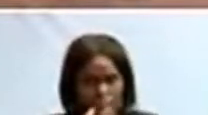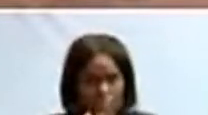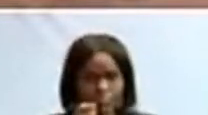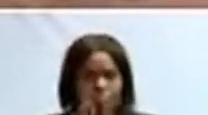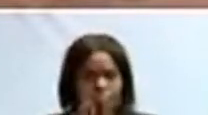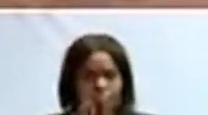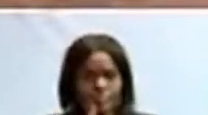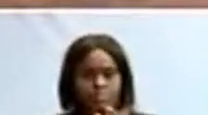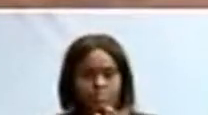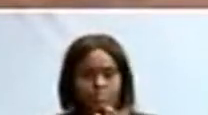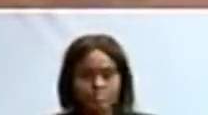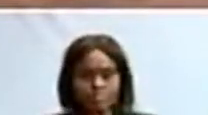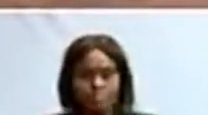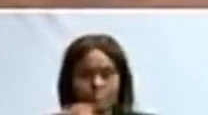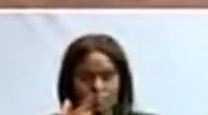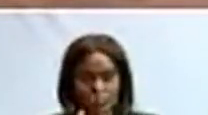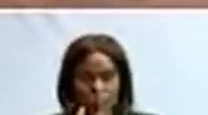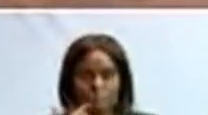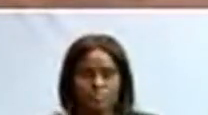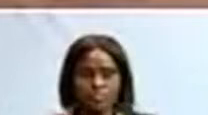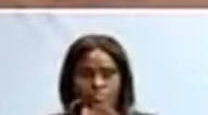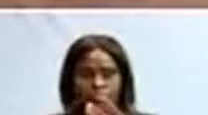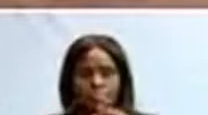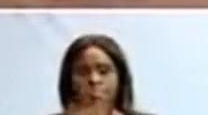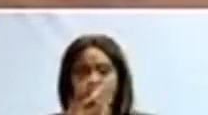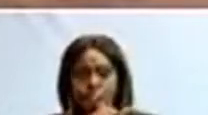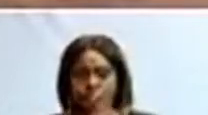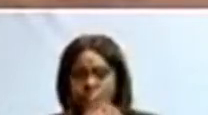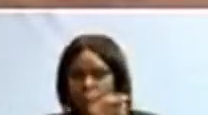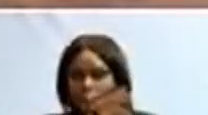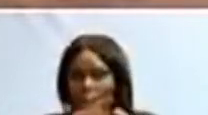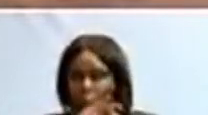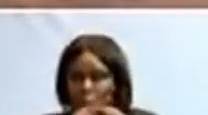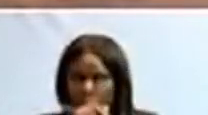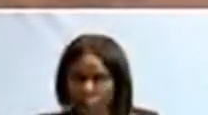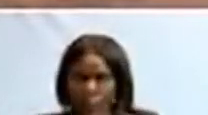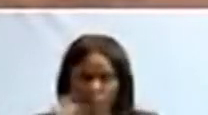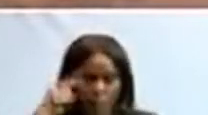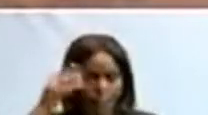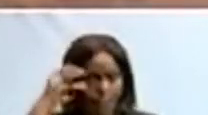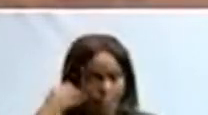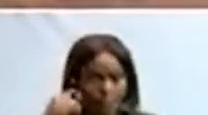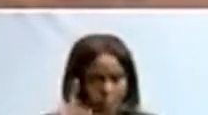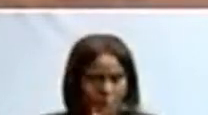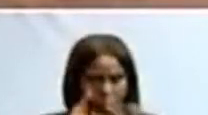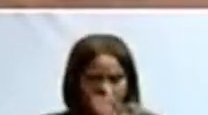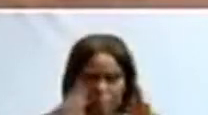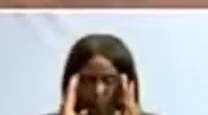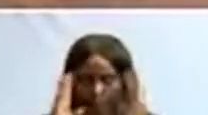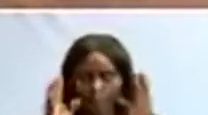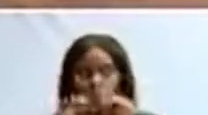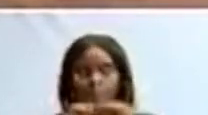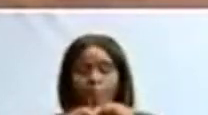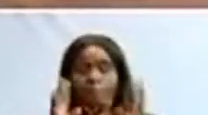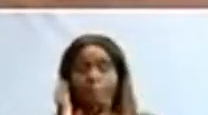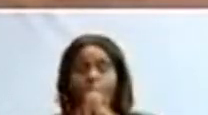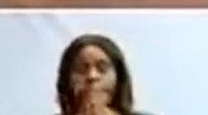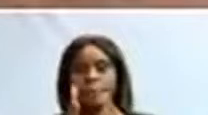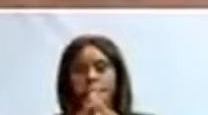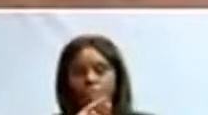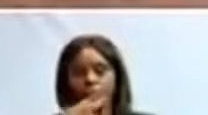to have logistics available on time for officers to attend meetings